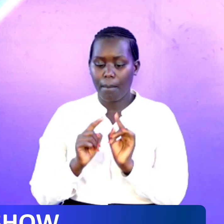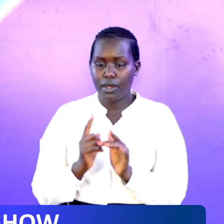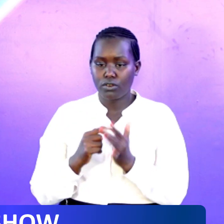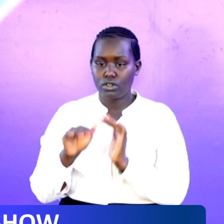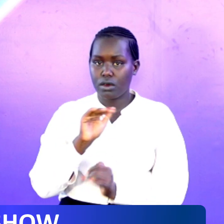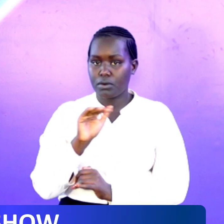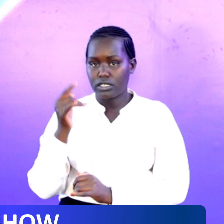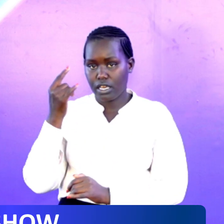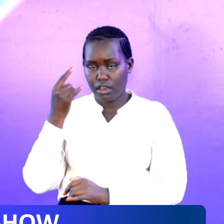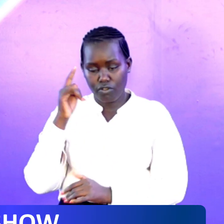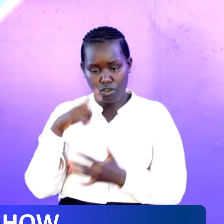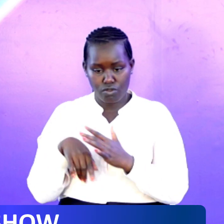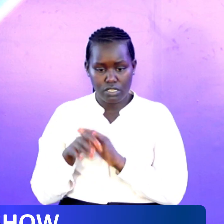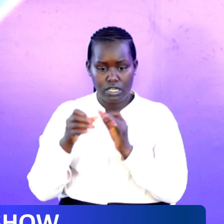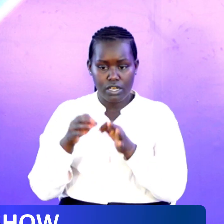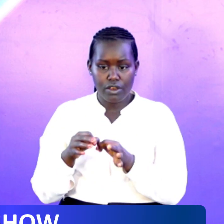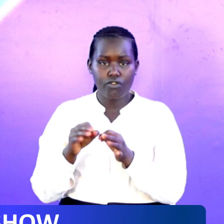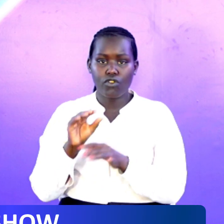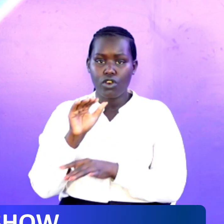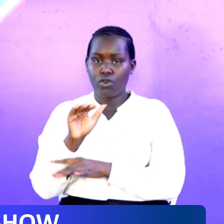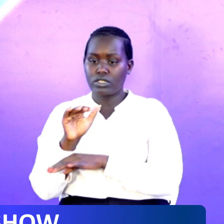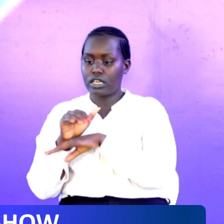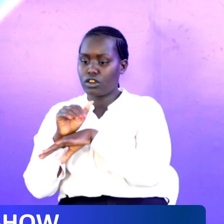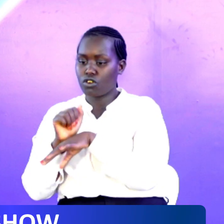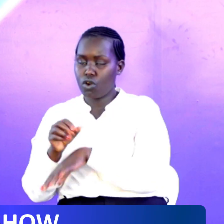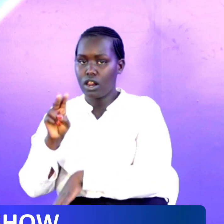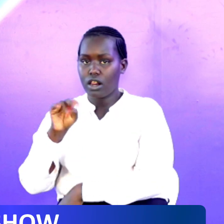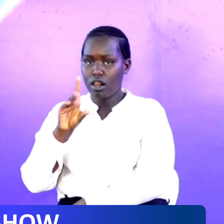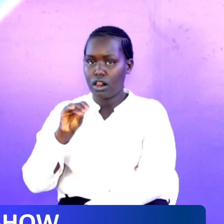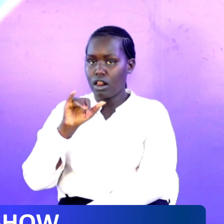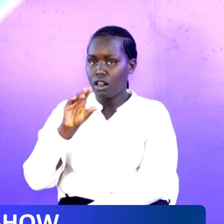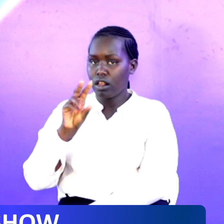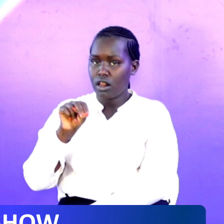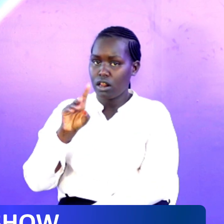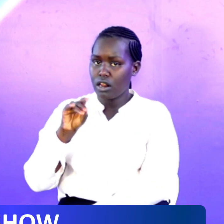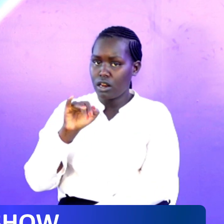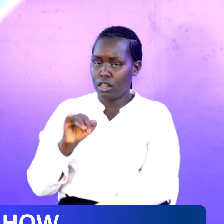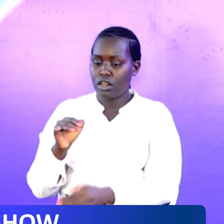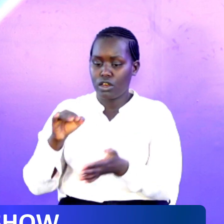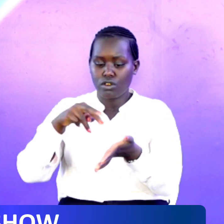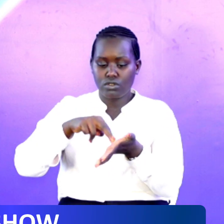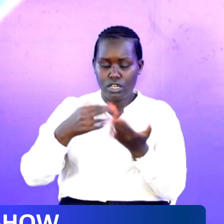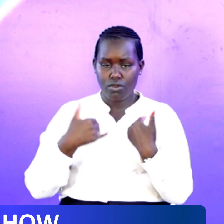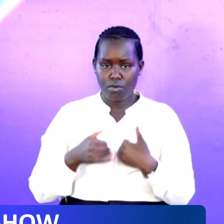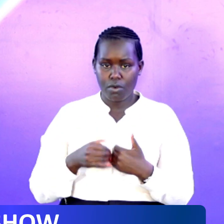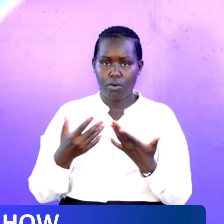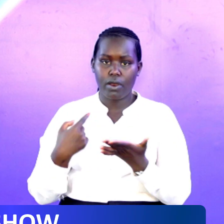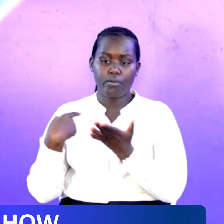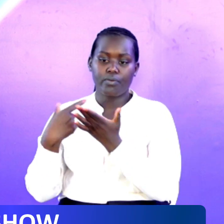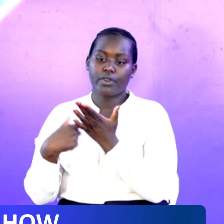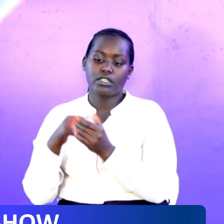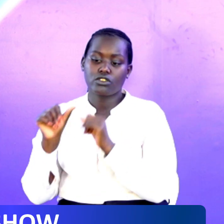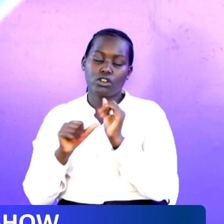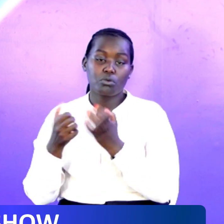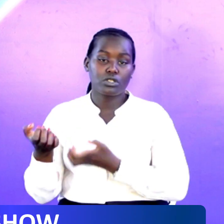for, Alan, if you ask him, call Ndindi Nyoro Yes. to stand with me in a debate on economics.